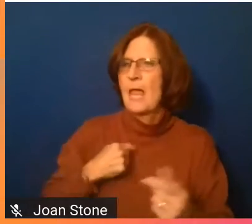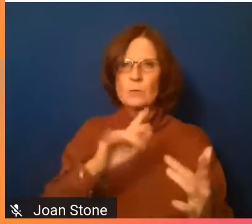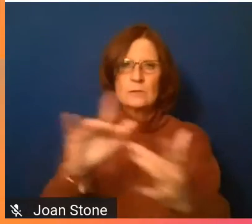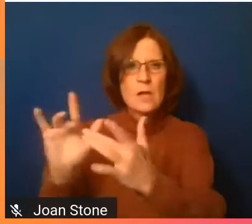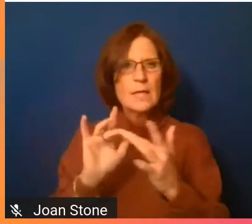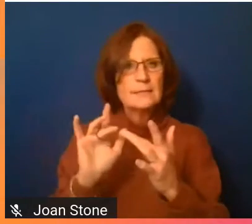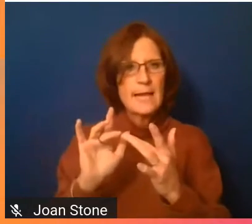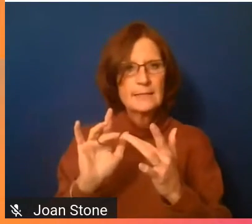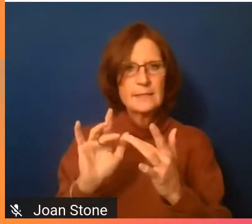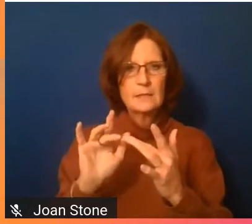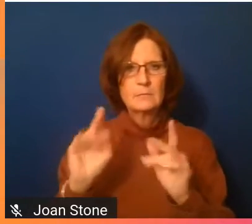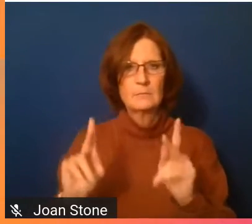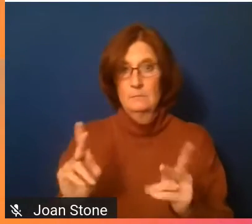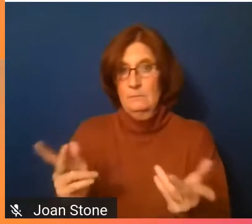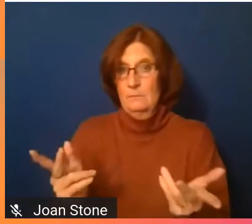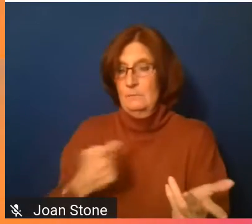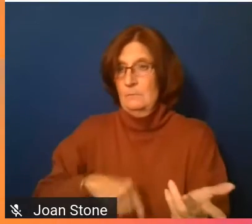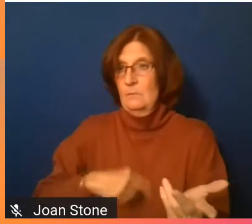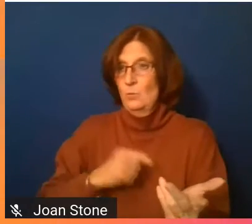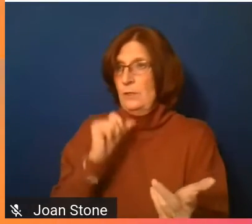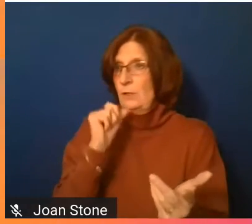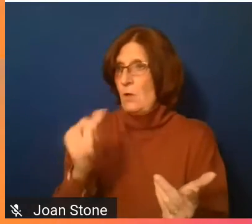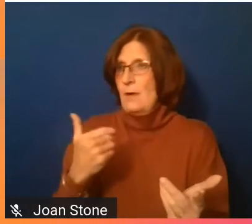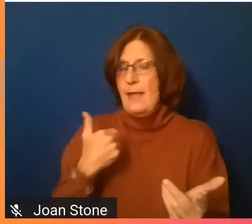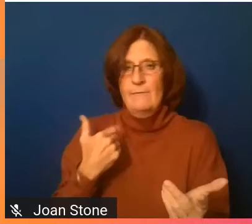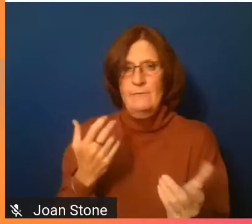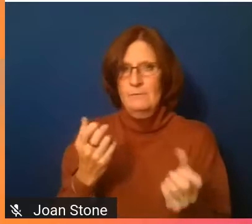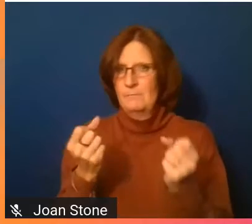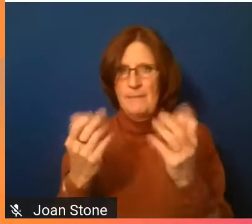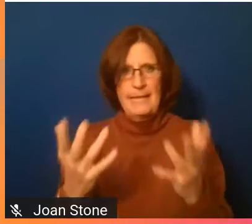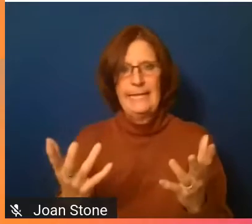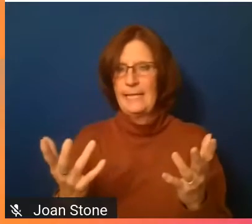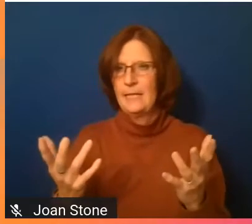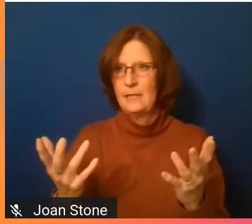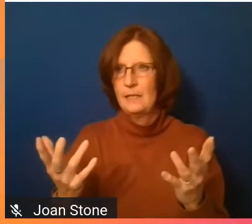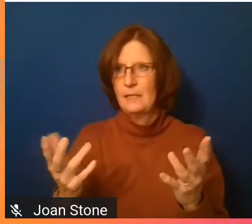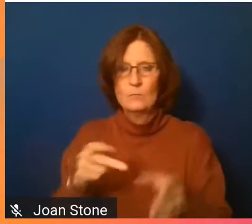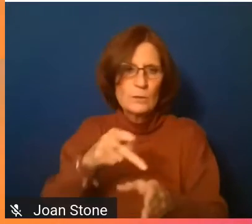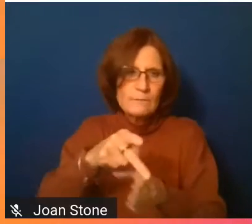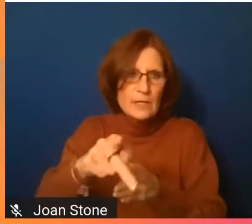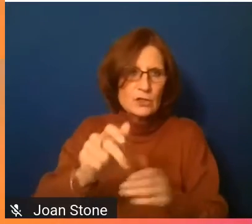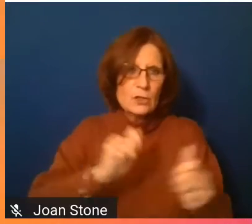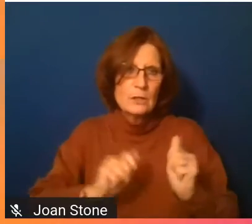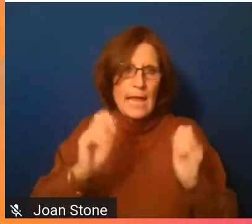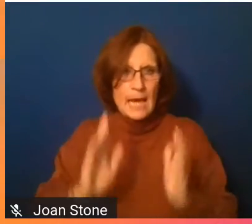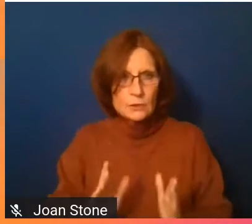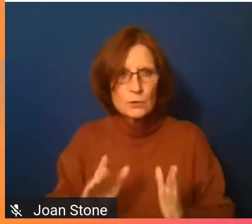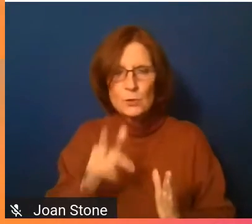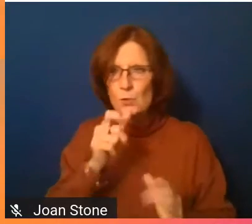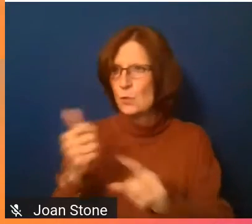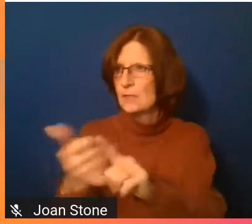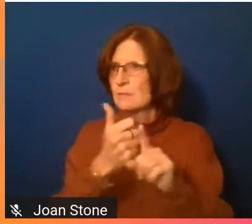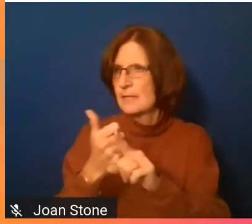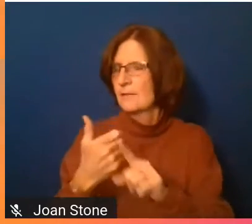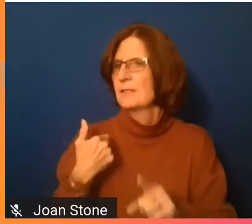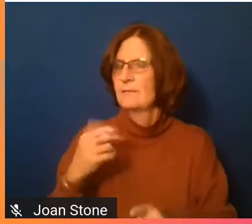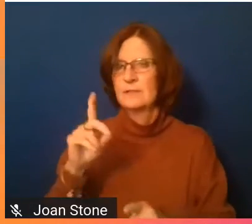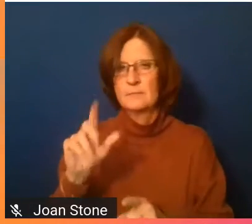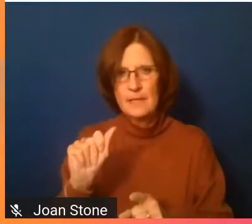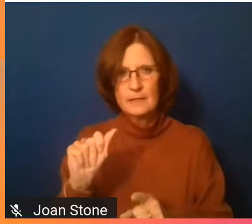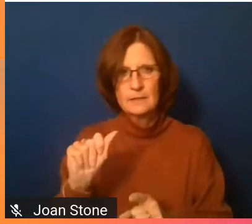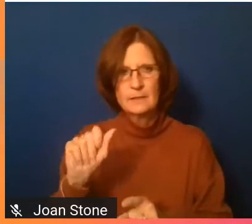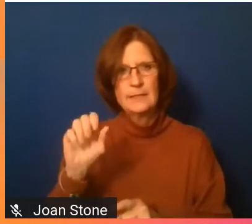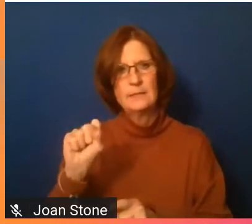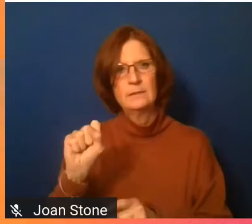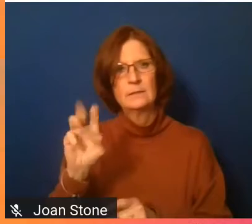few. We don't have, you know, very much or lots of, you know, professional actors who are disabled in Sweden or in